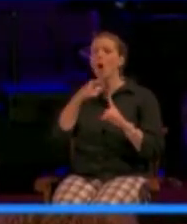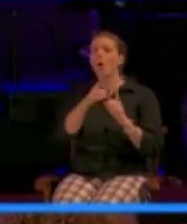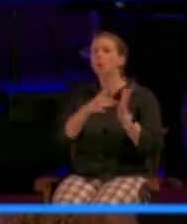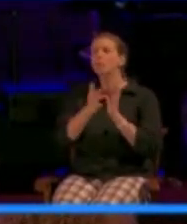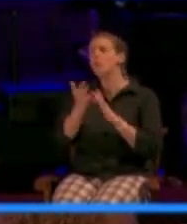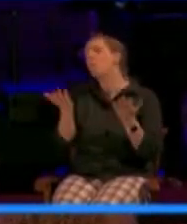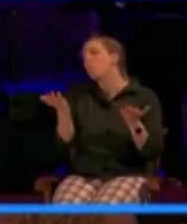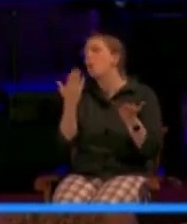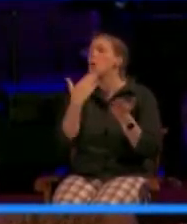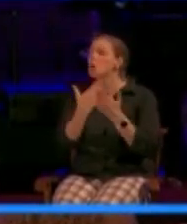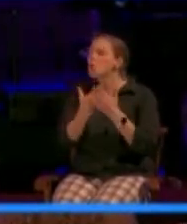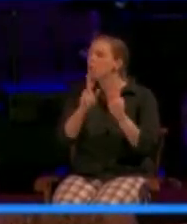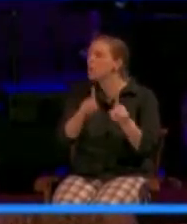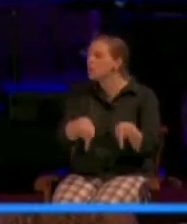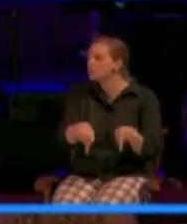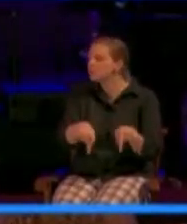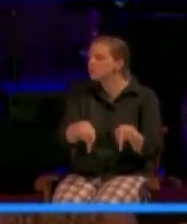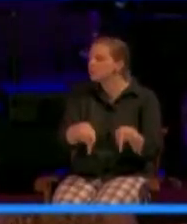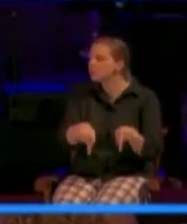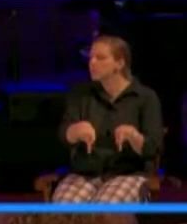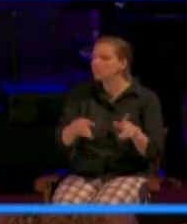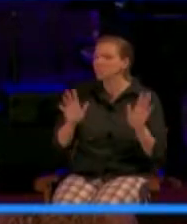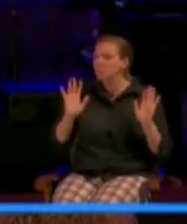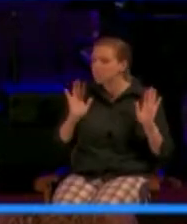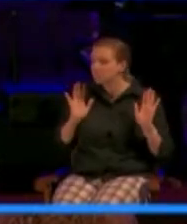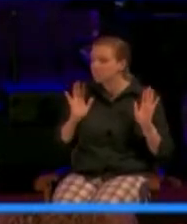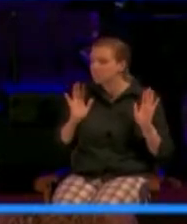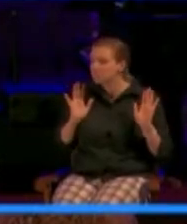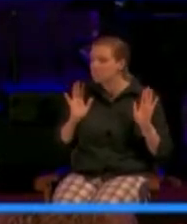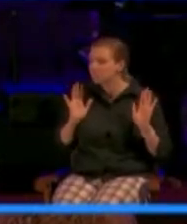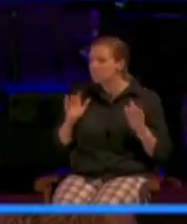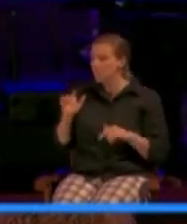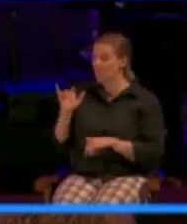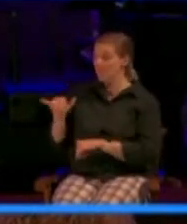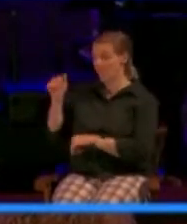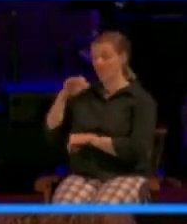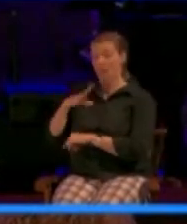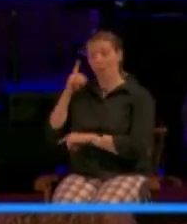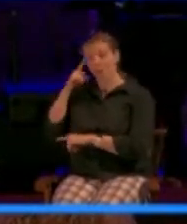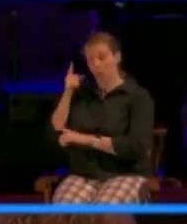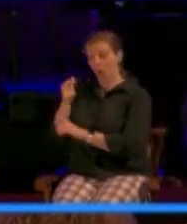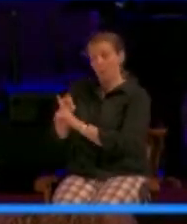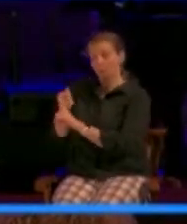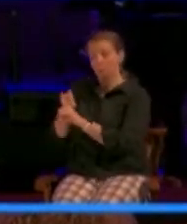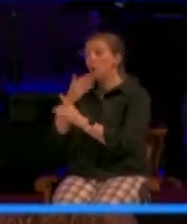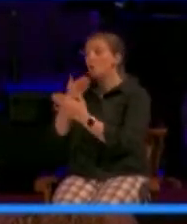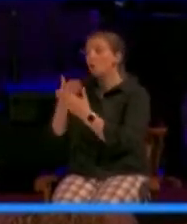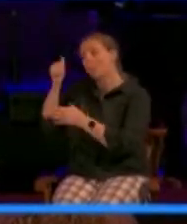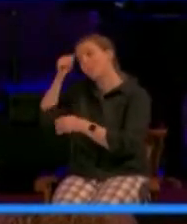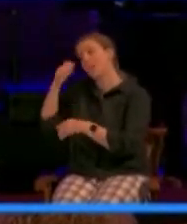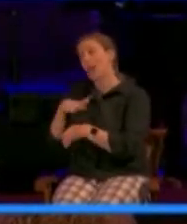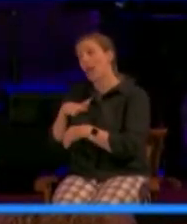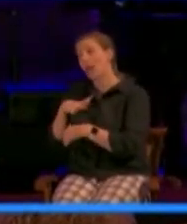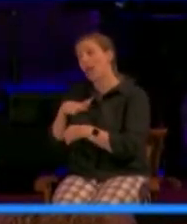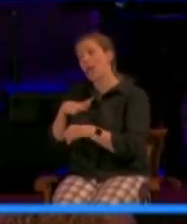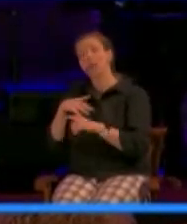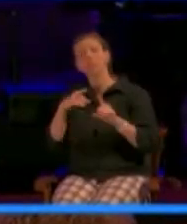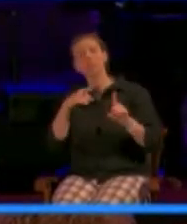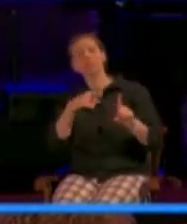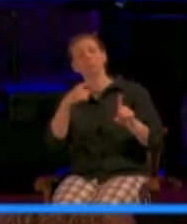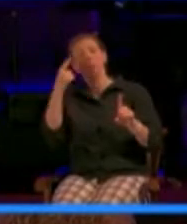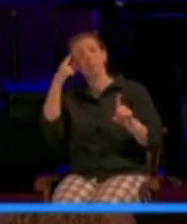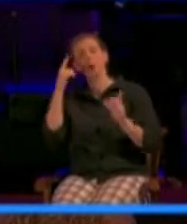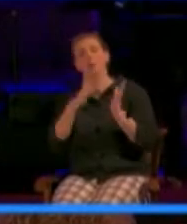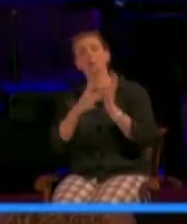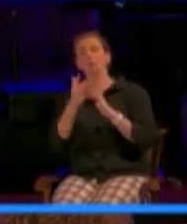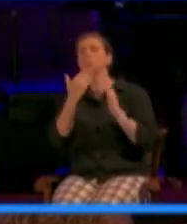He's saying, you're good kind of like I'm good. You're a good teacher. I'm a good man. Good teacher. I know you're somebody special. I've watched